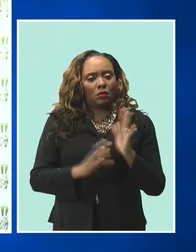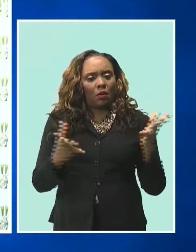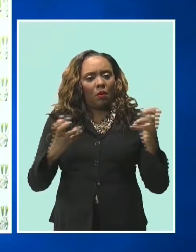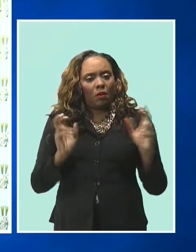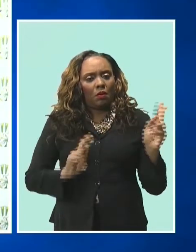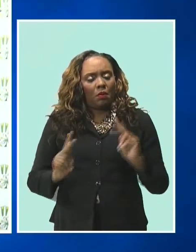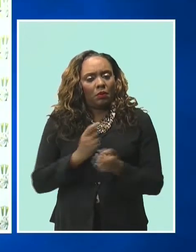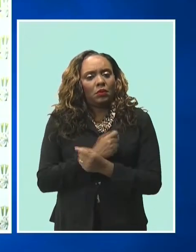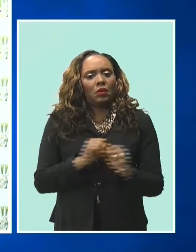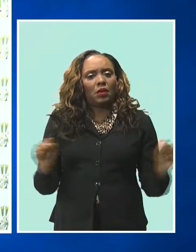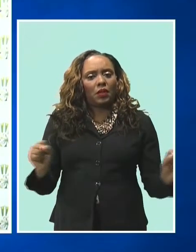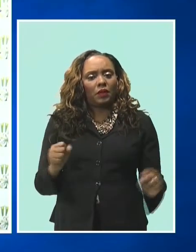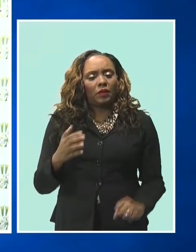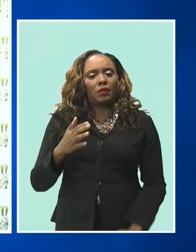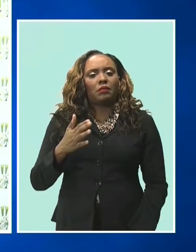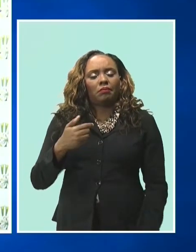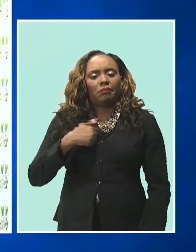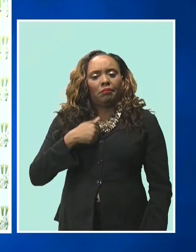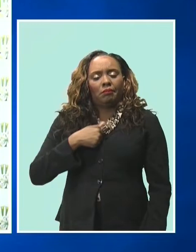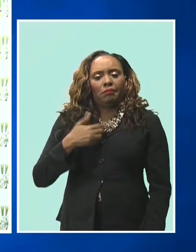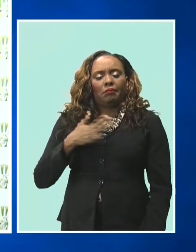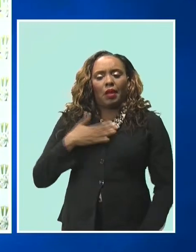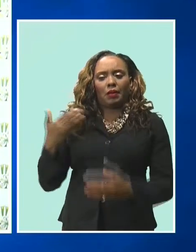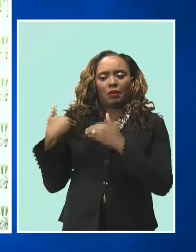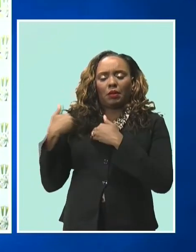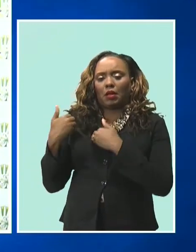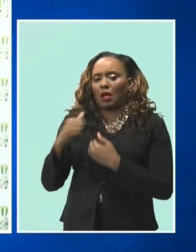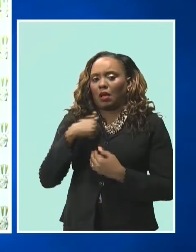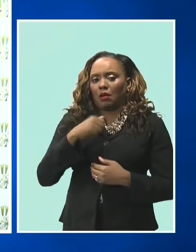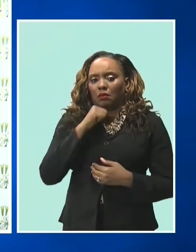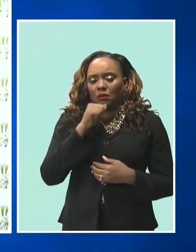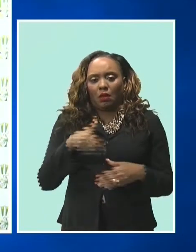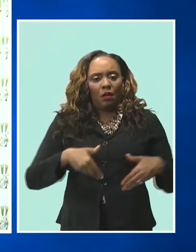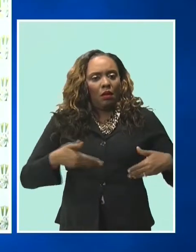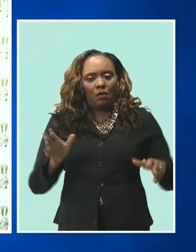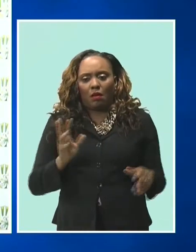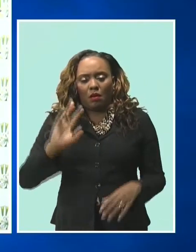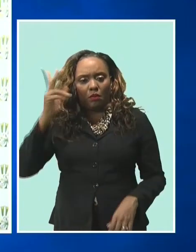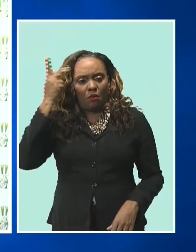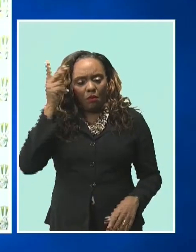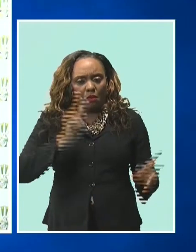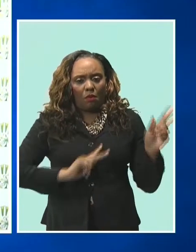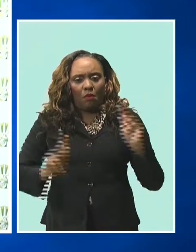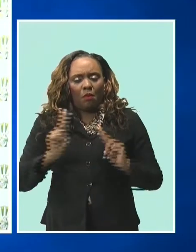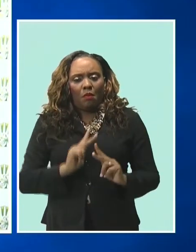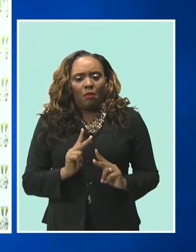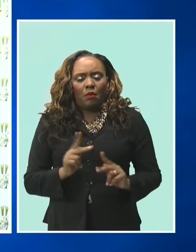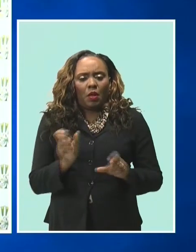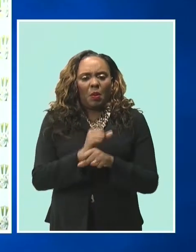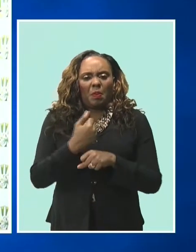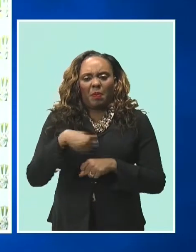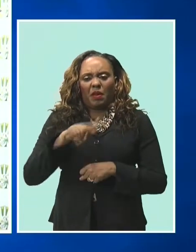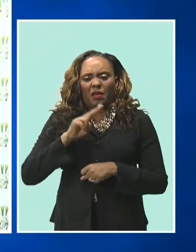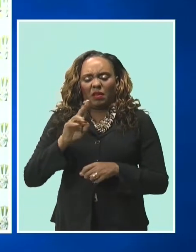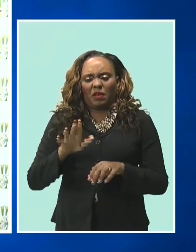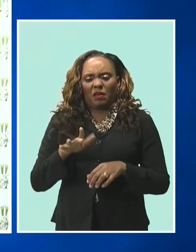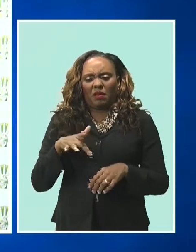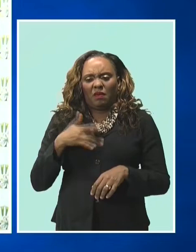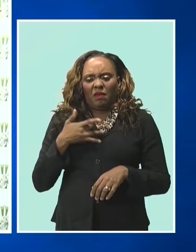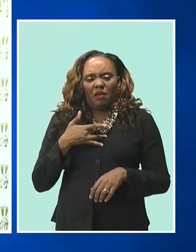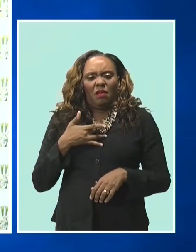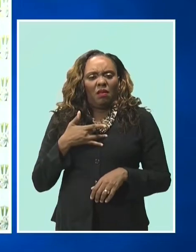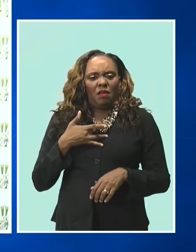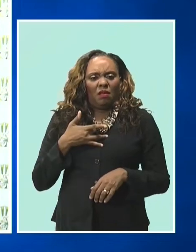I intend to do so. I will not allow political malefactors to hijack our democracy and compromise public order and